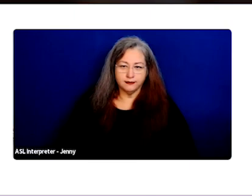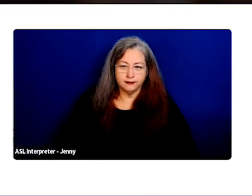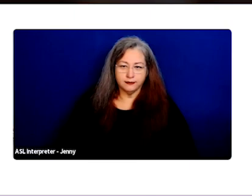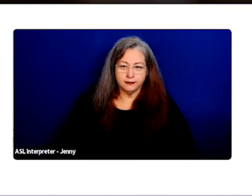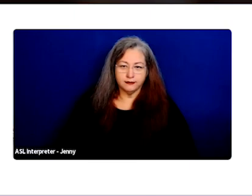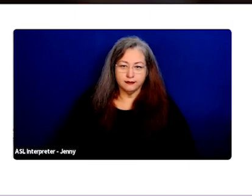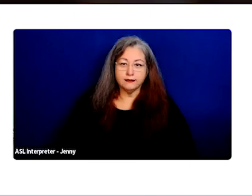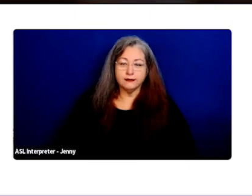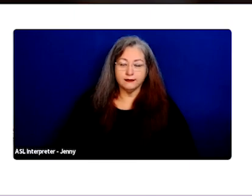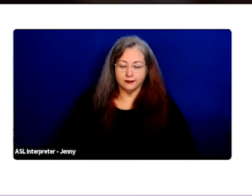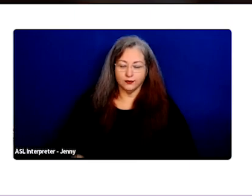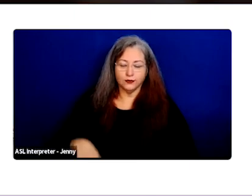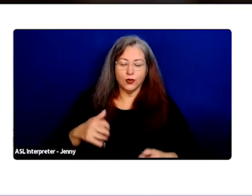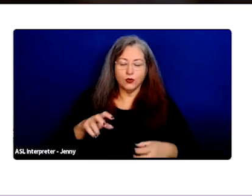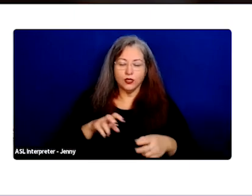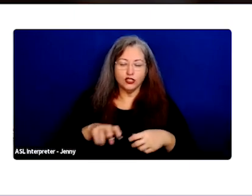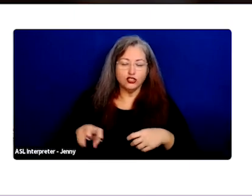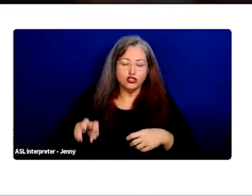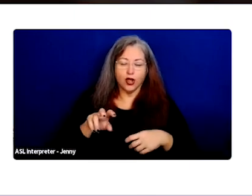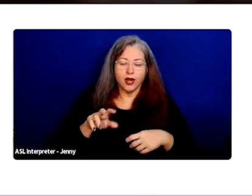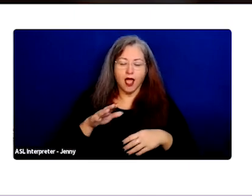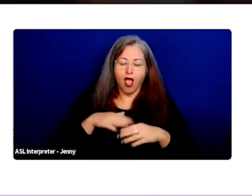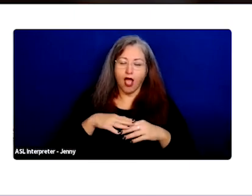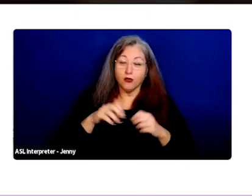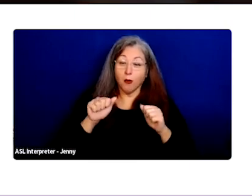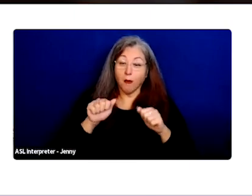Let's take a journey up a magical treehouse.